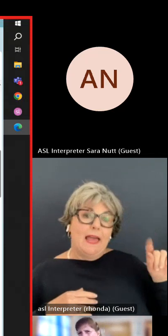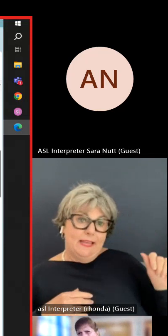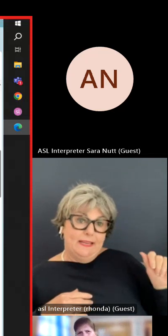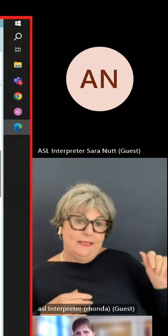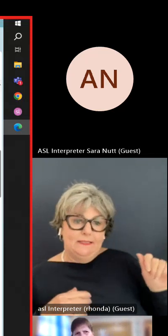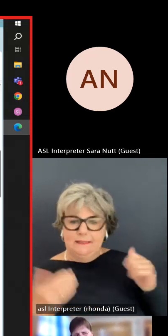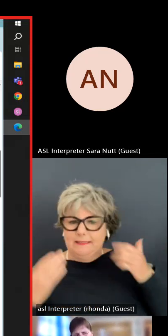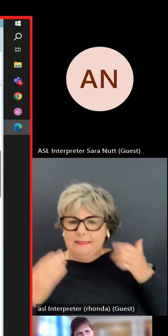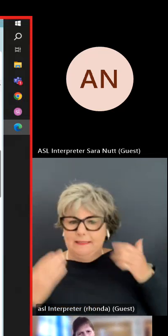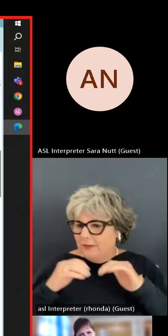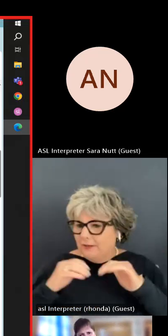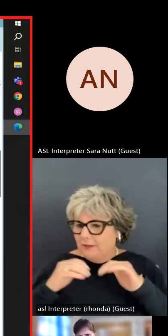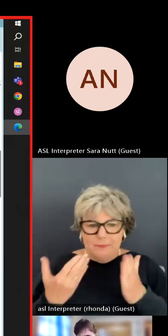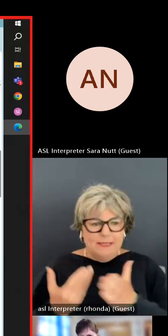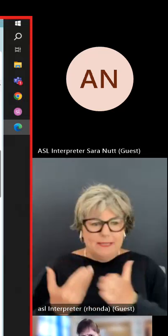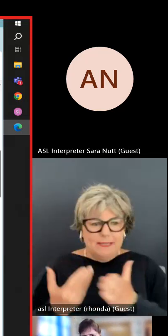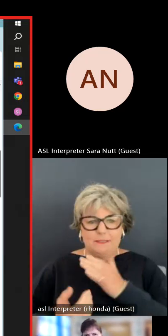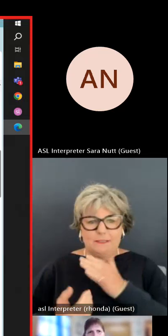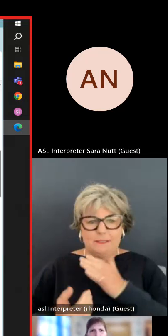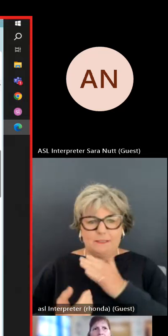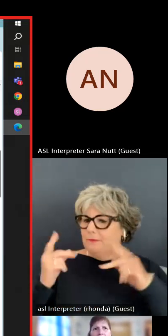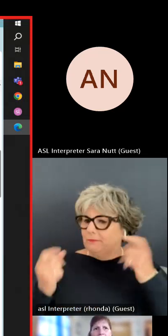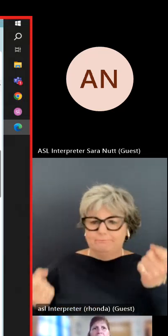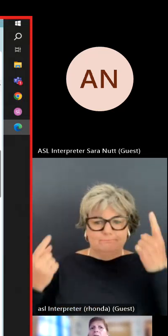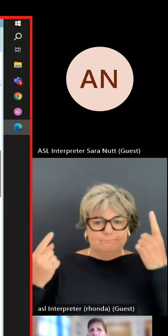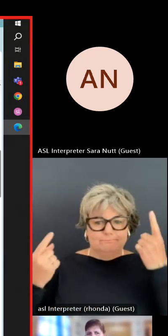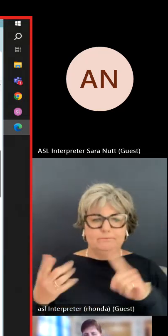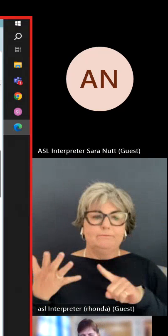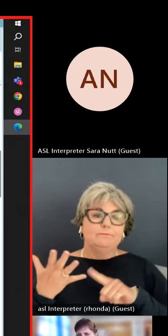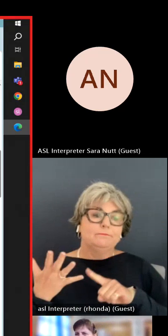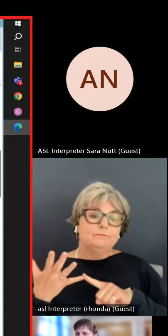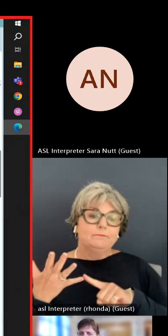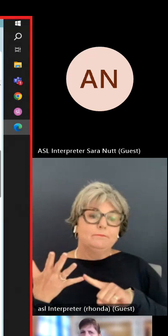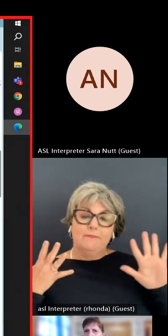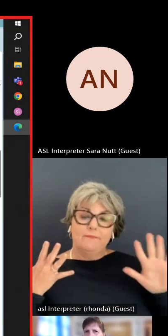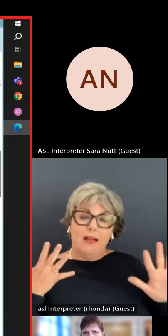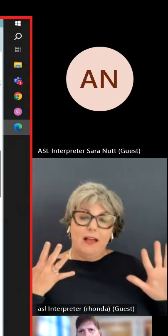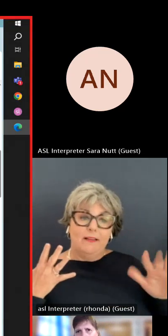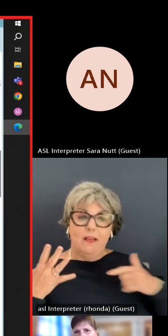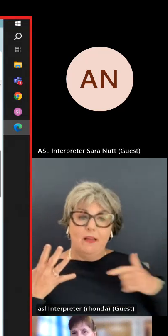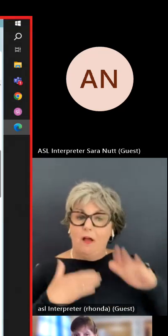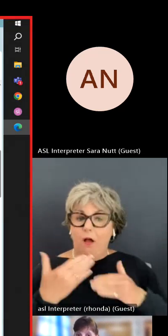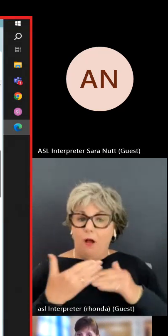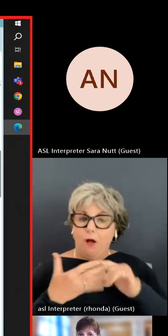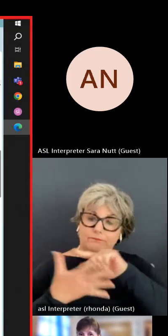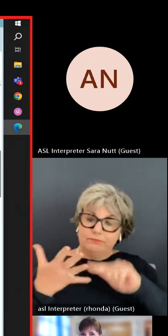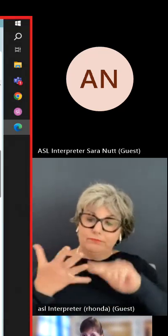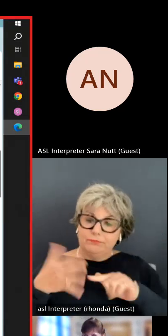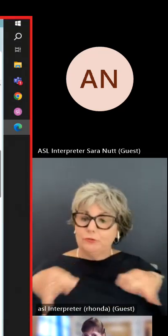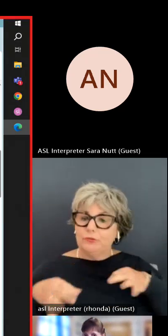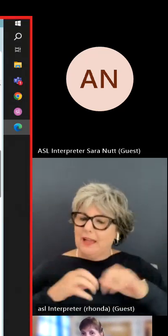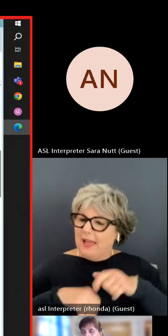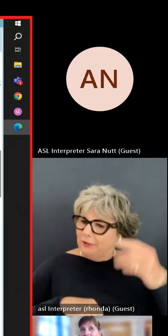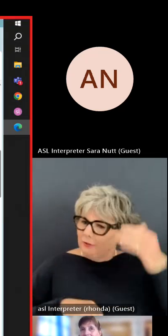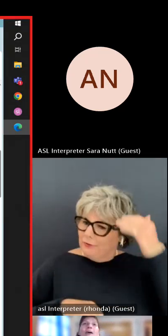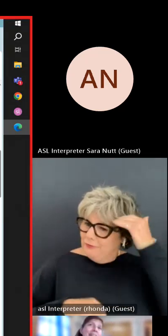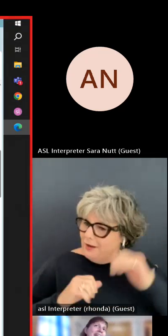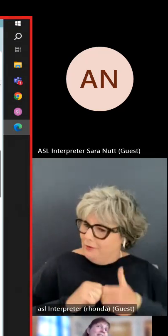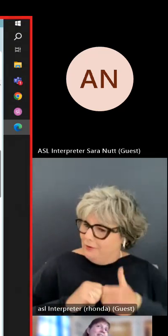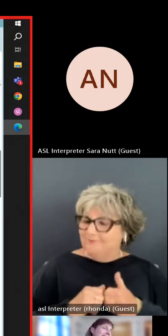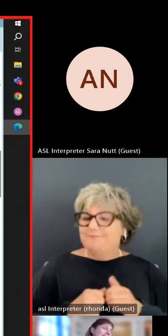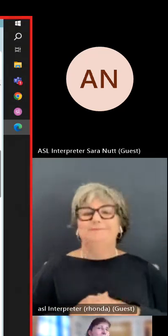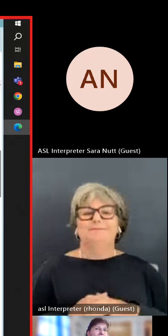know how to make it easier for others to understand. Number five, all of the above describe me. How did you know?